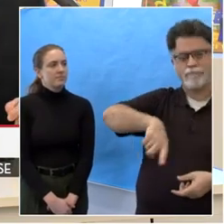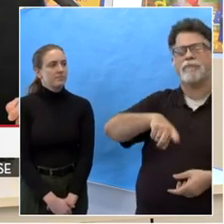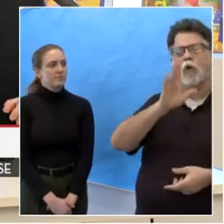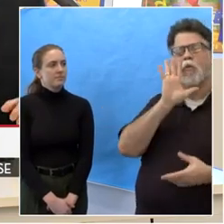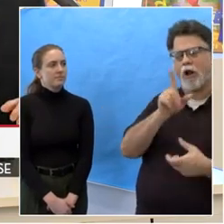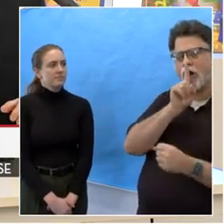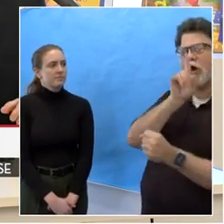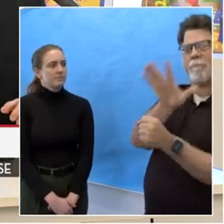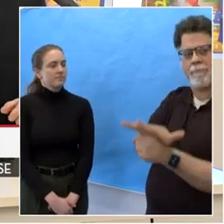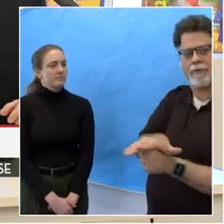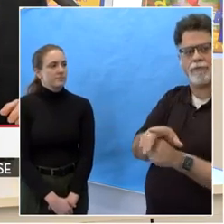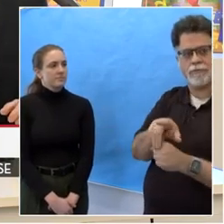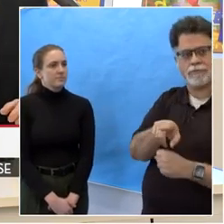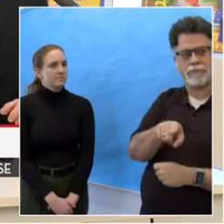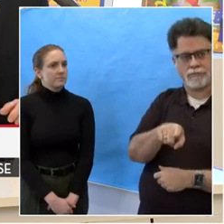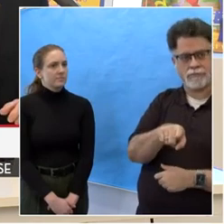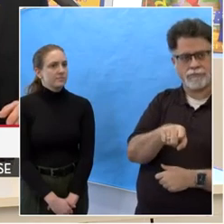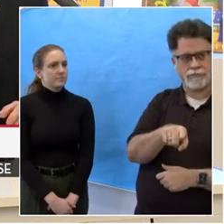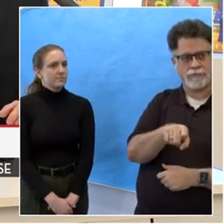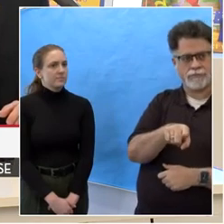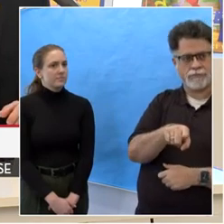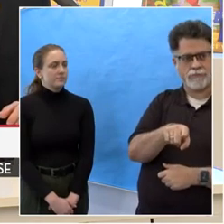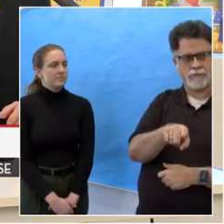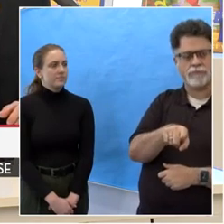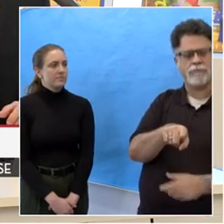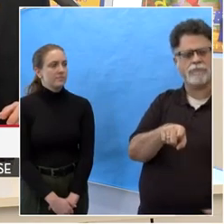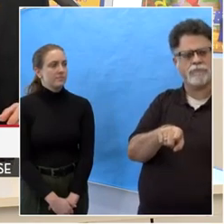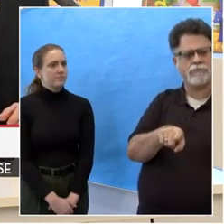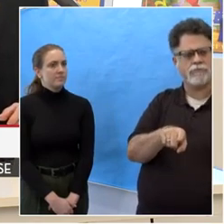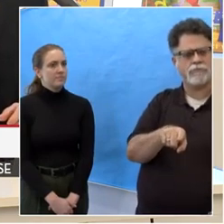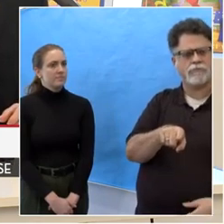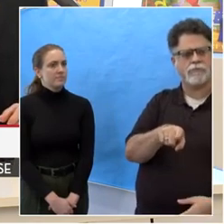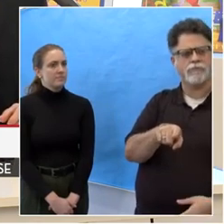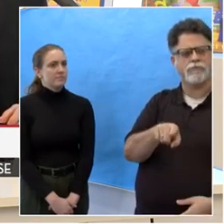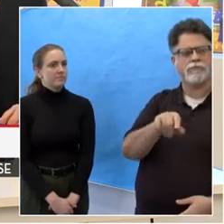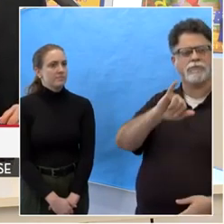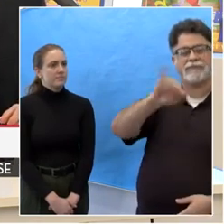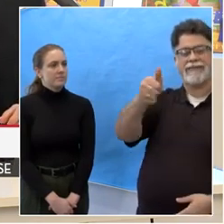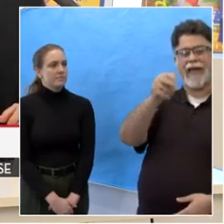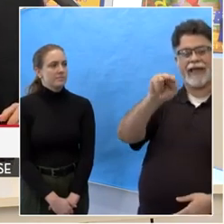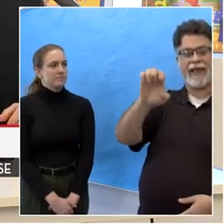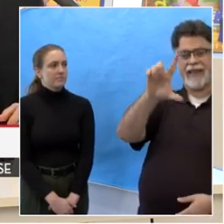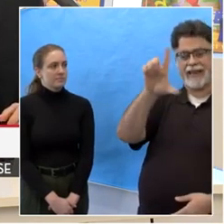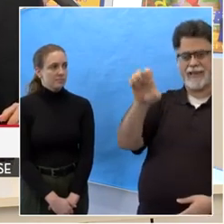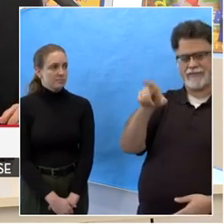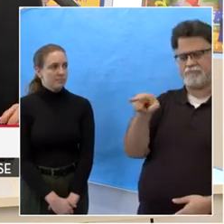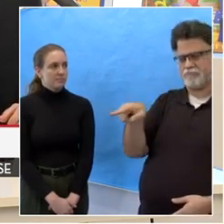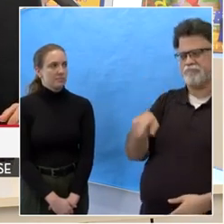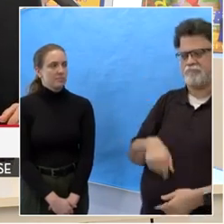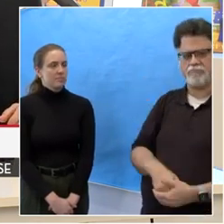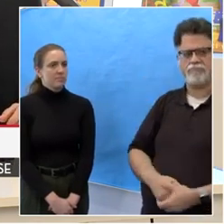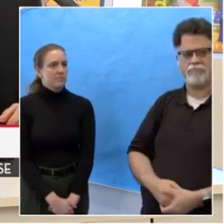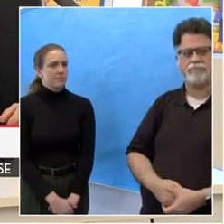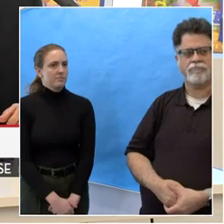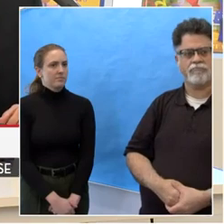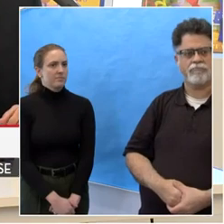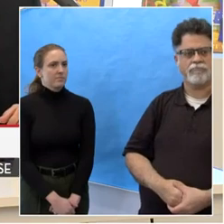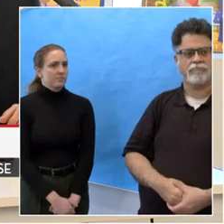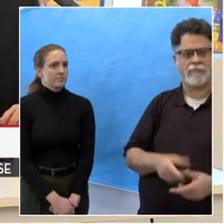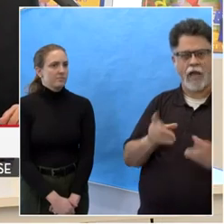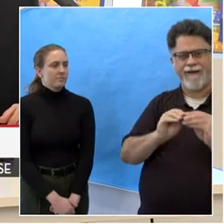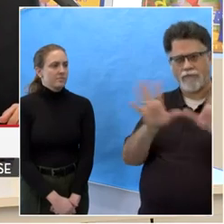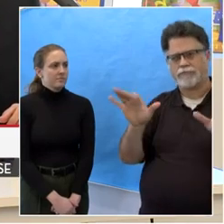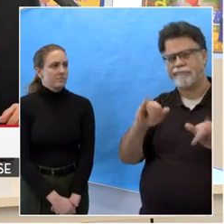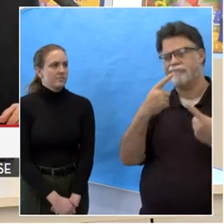continue. We have to collectively shepherd our energy around this important undertaking